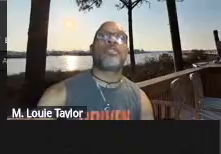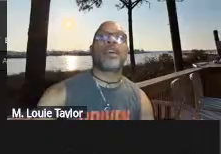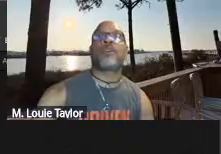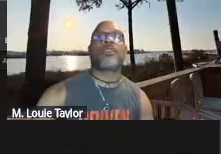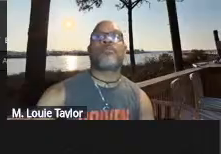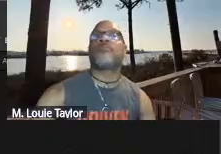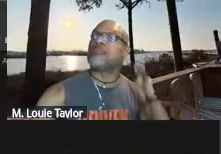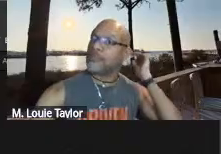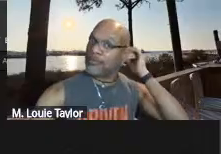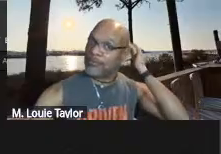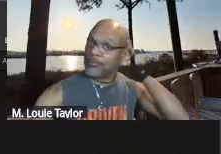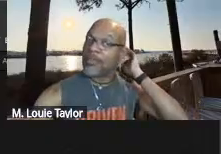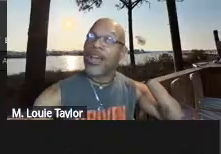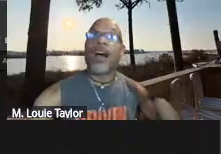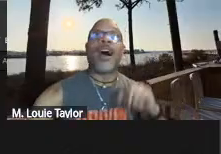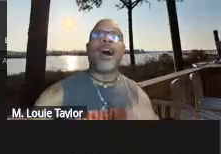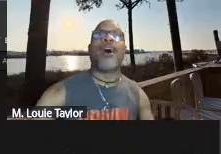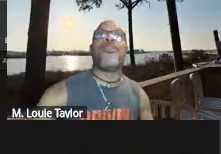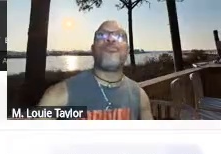I'm not gonna,